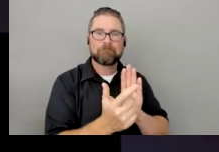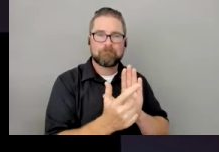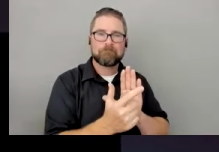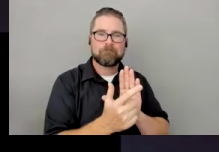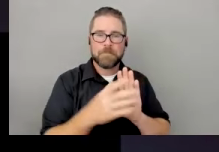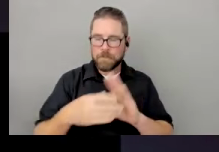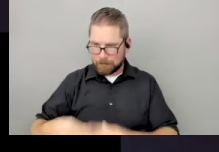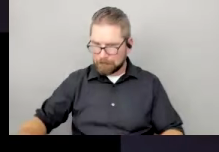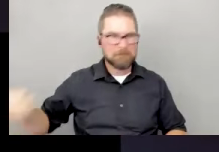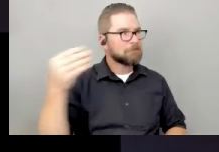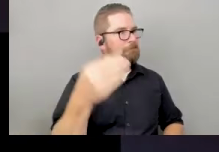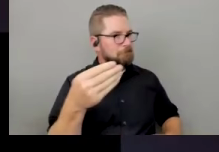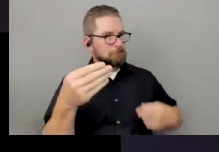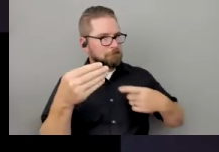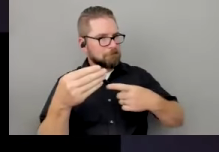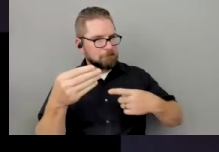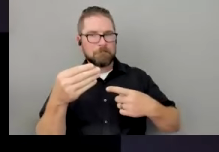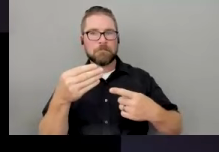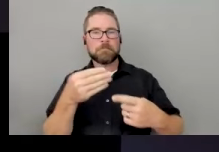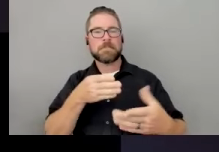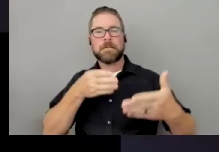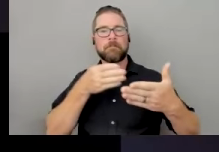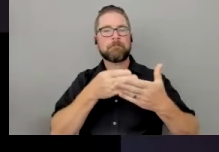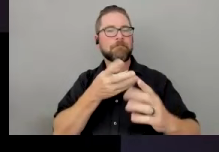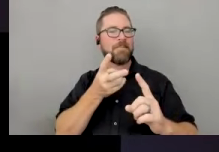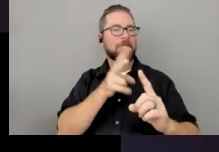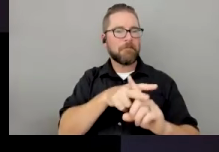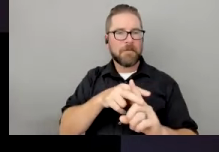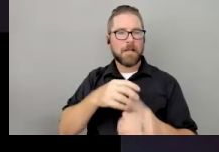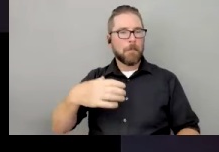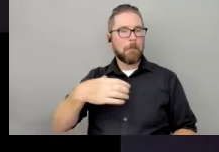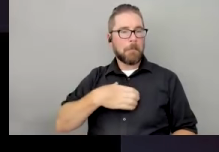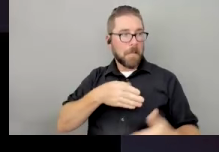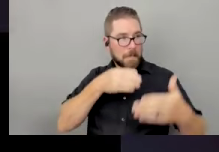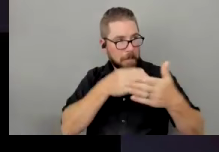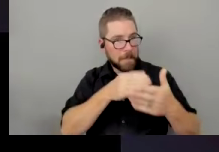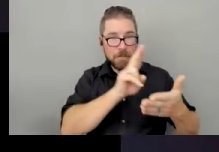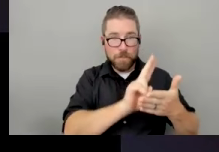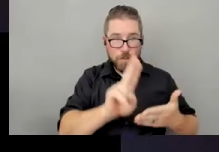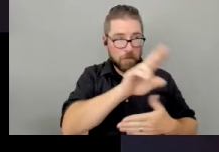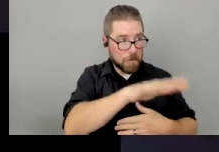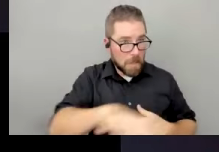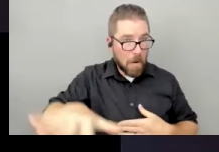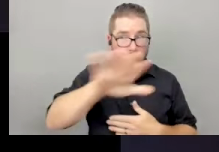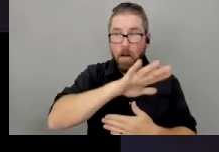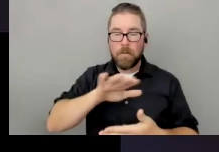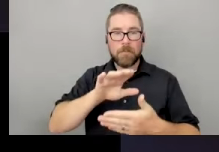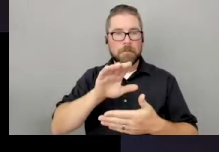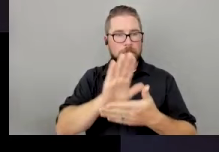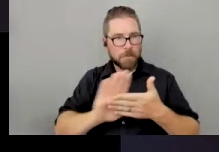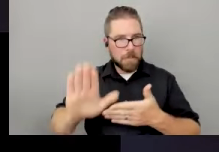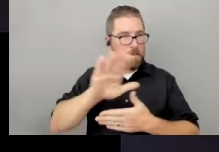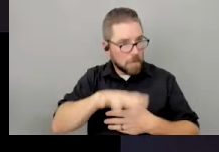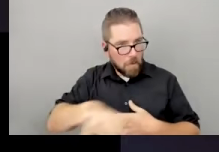action complaint against all universities and colleges in the country. In 1970, Sandler shared